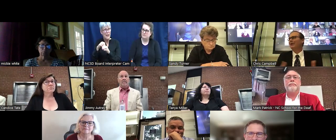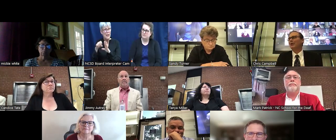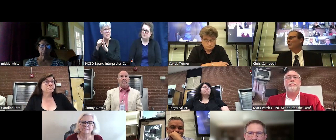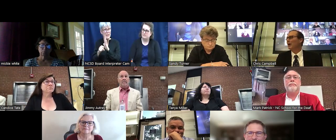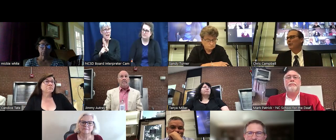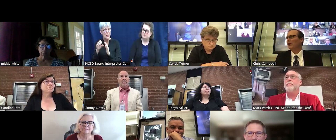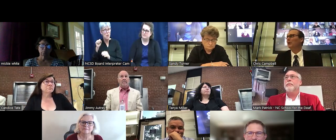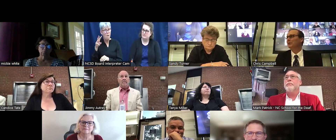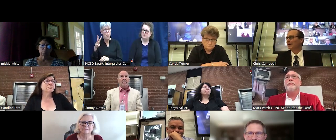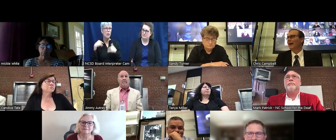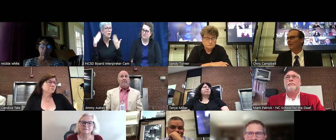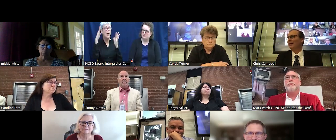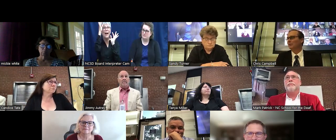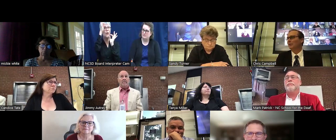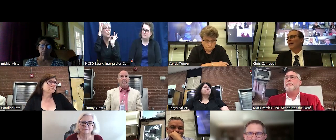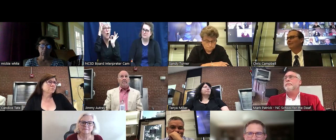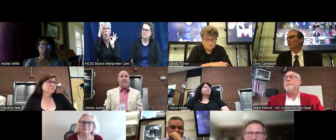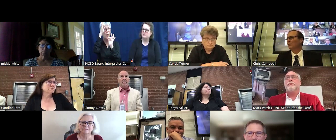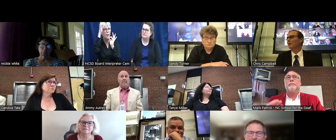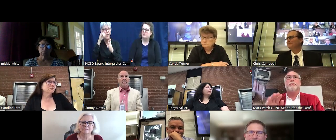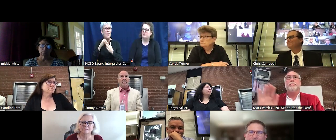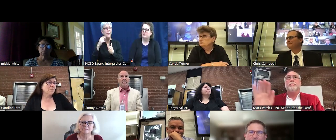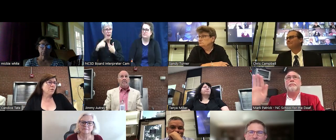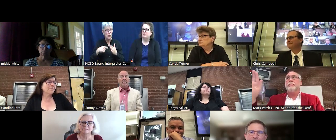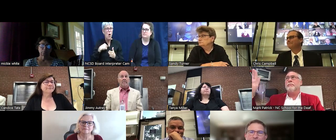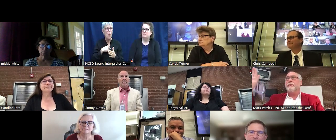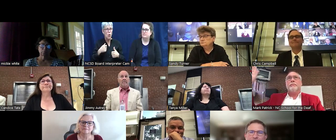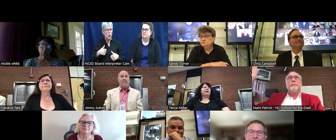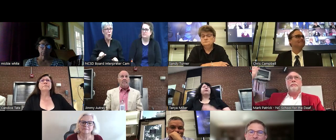I don't know. Those are the kind of things we're going to have to work through.